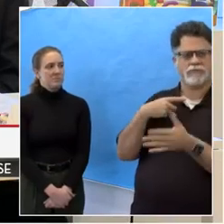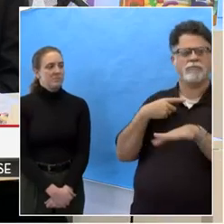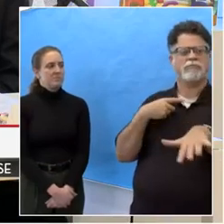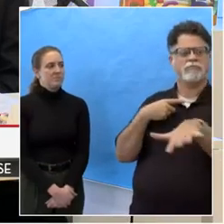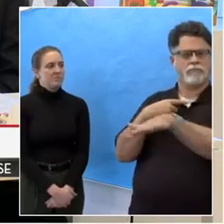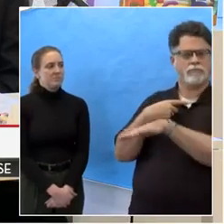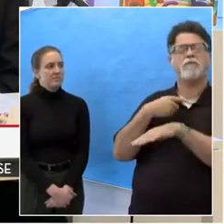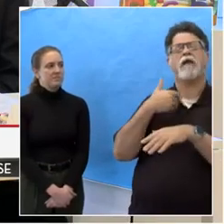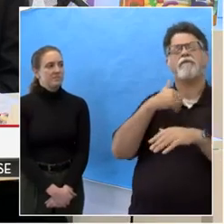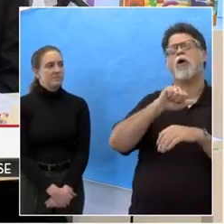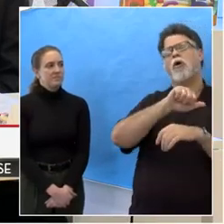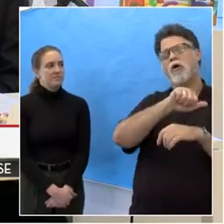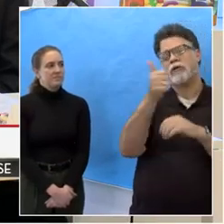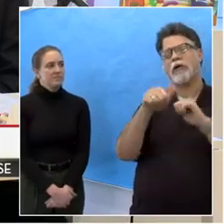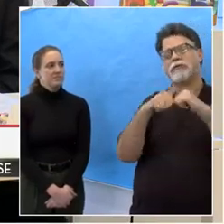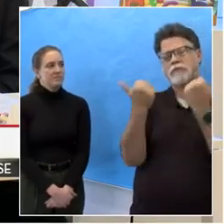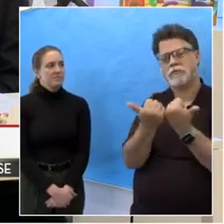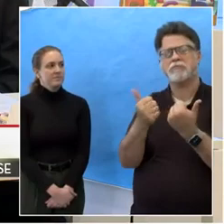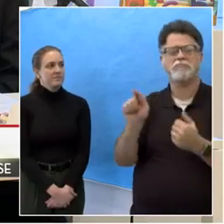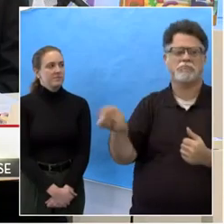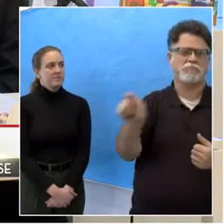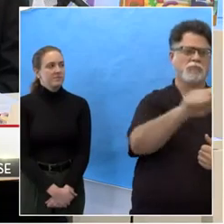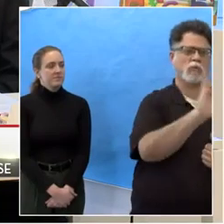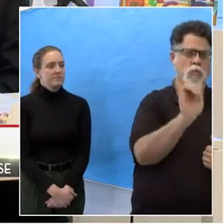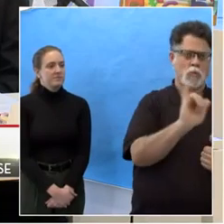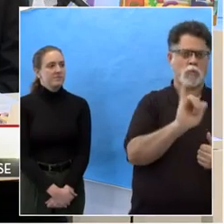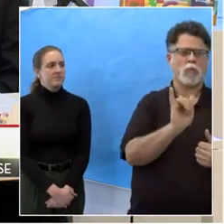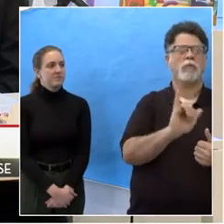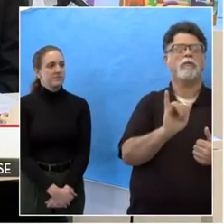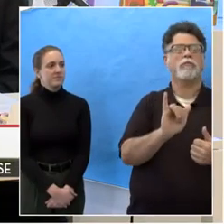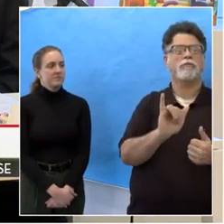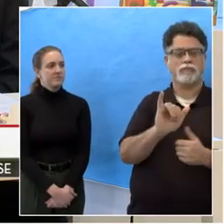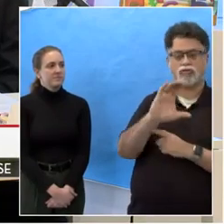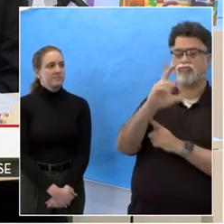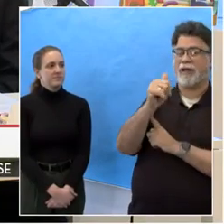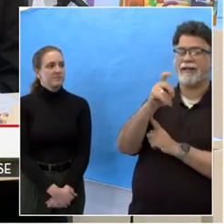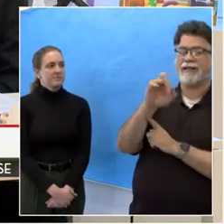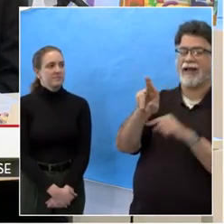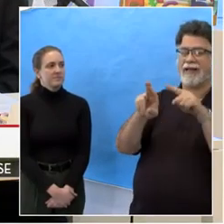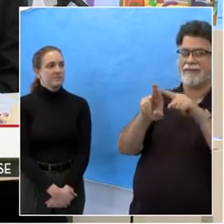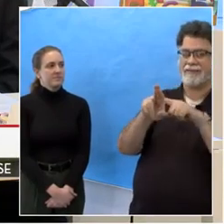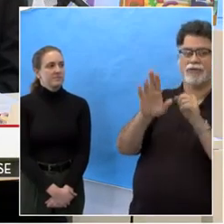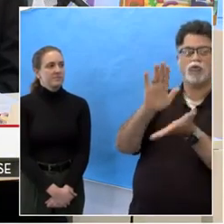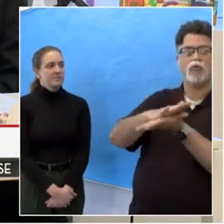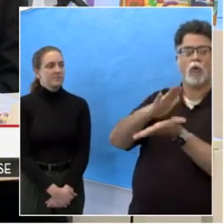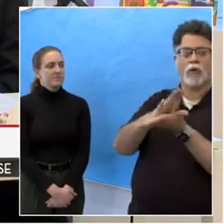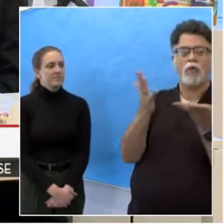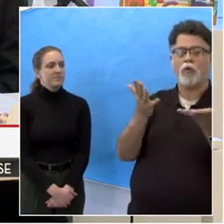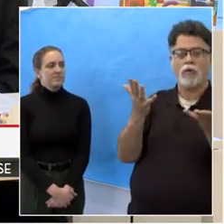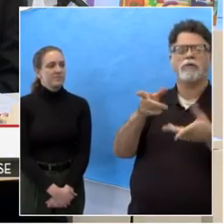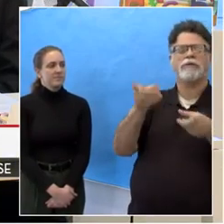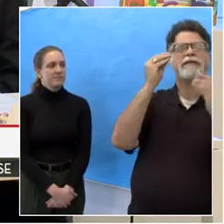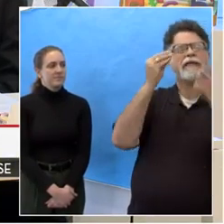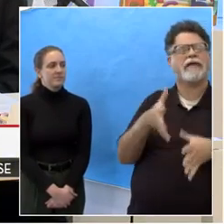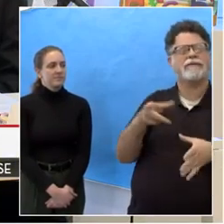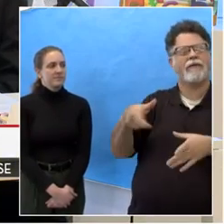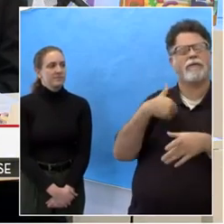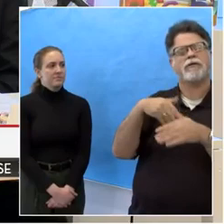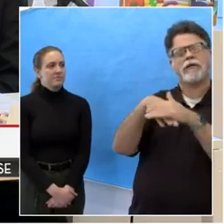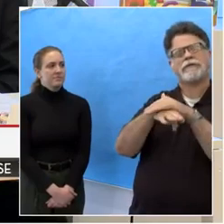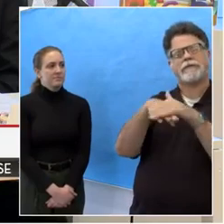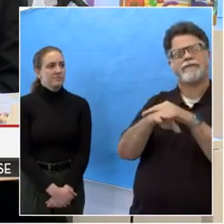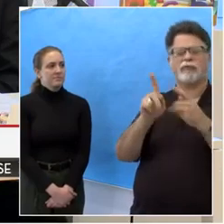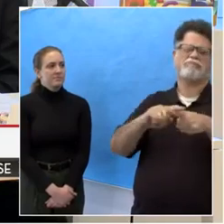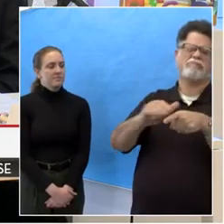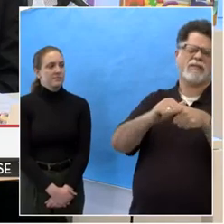and every elementary teacher within the charter schools have access to this high-quality instruction, right? So how are we making sure that those